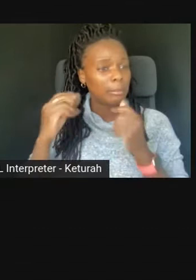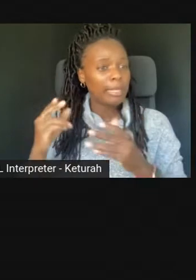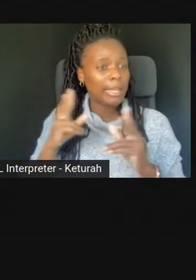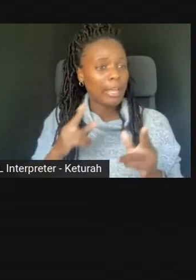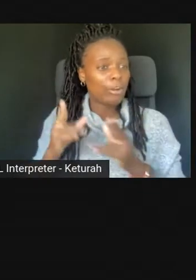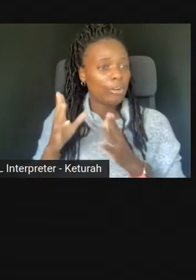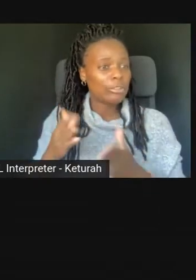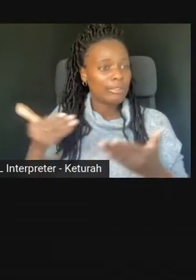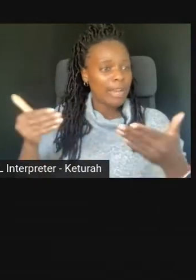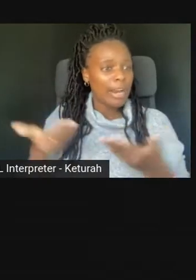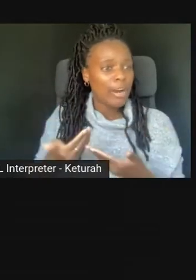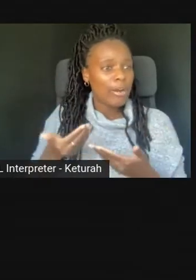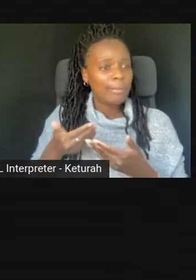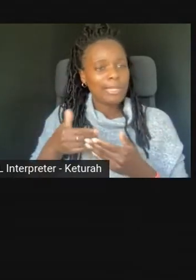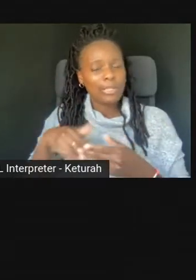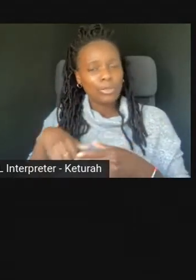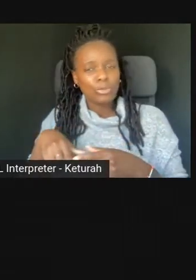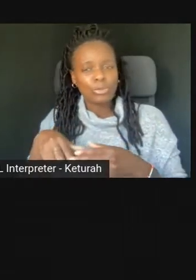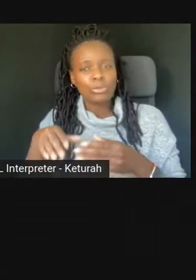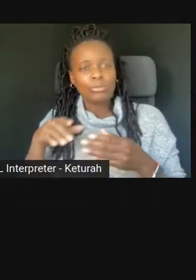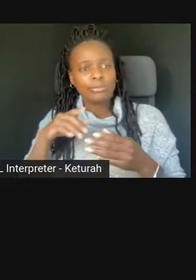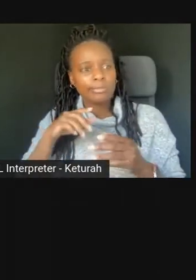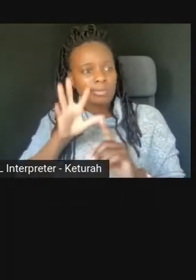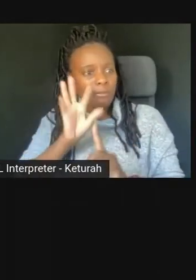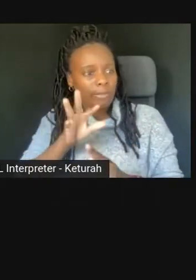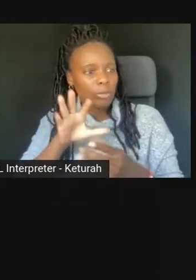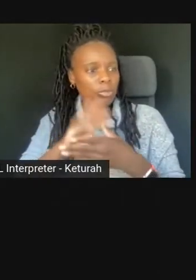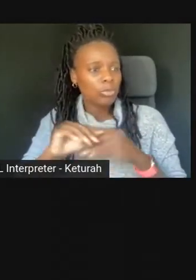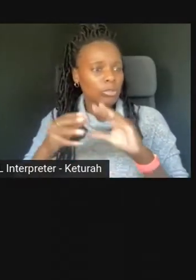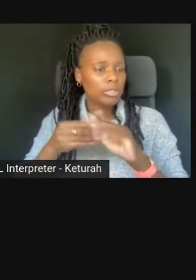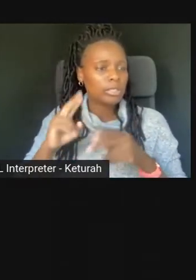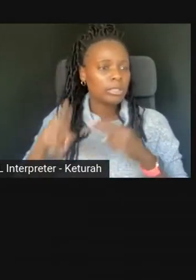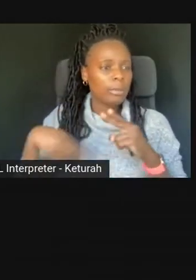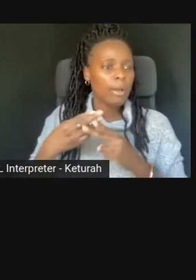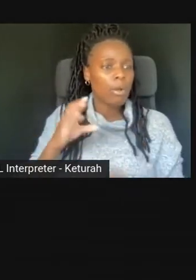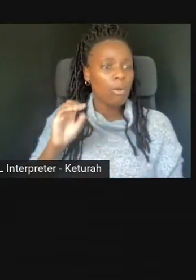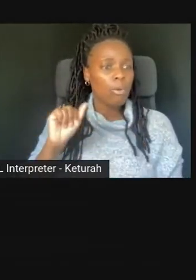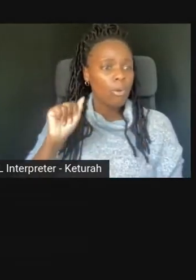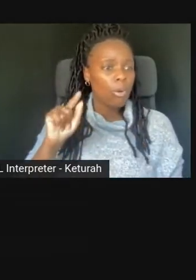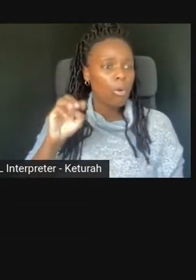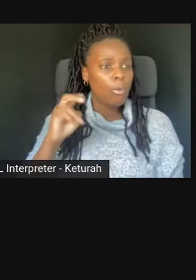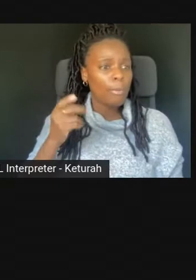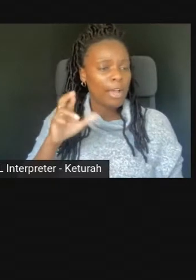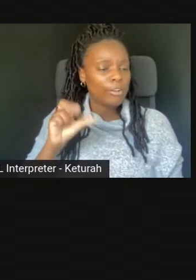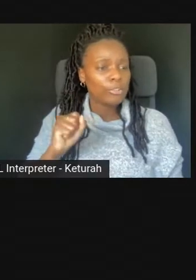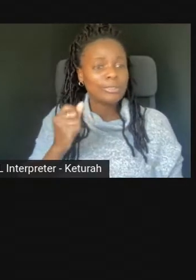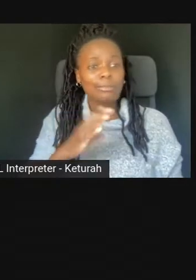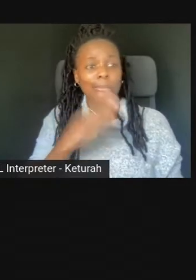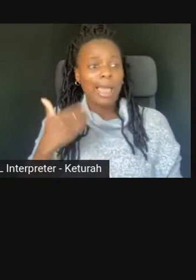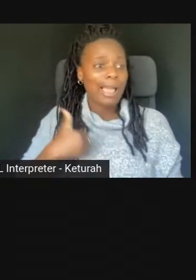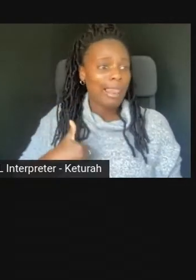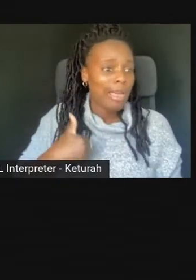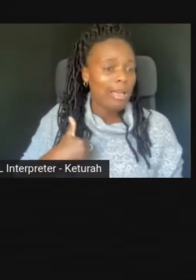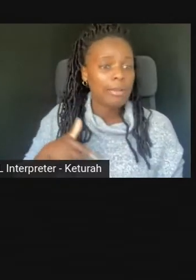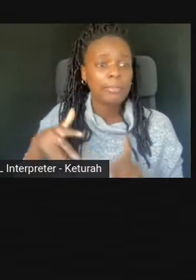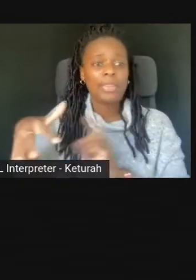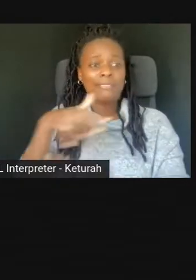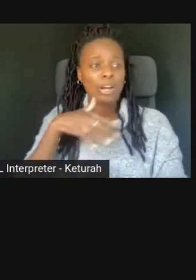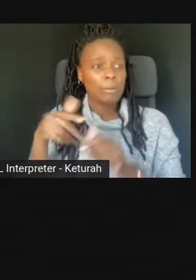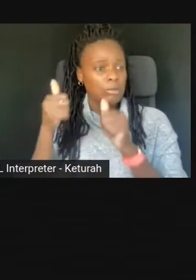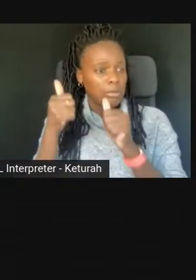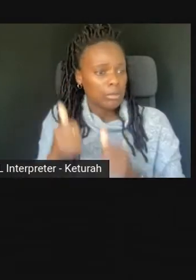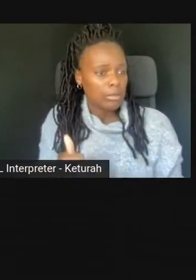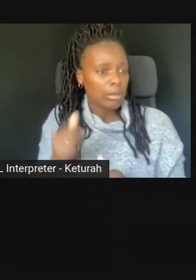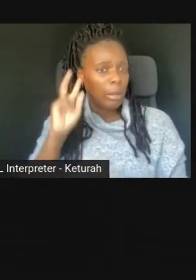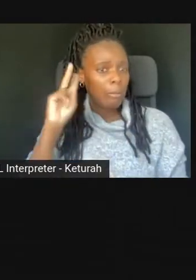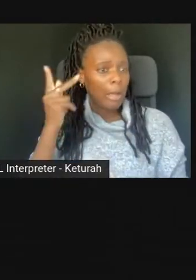but those stories have been about our tragedies: Black lung disease, environmental degradation, politics. This film is my